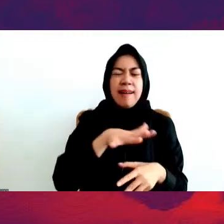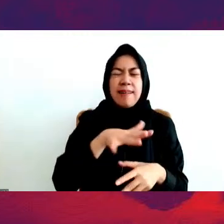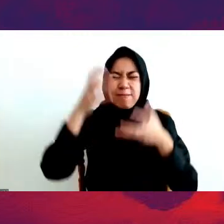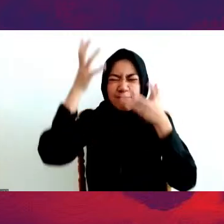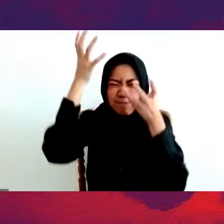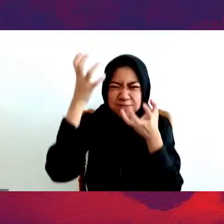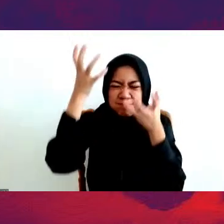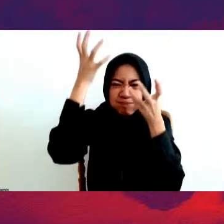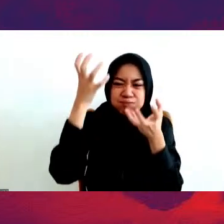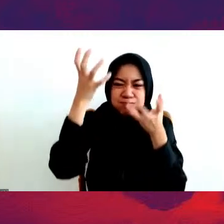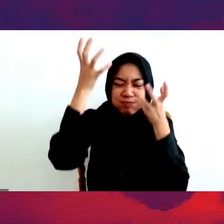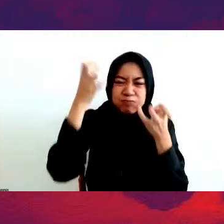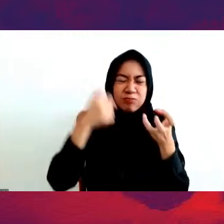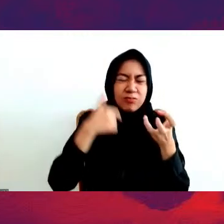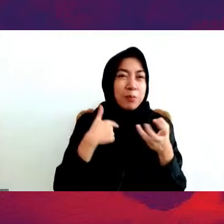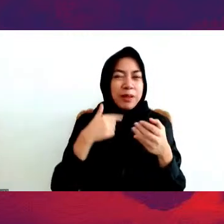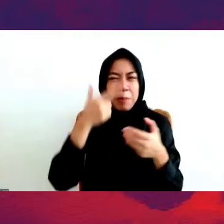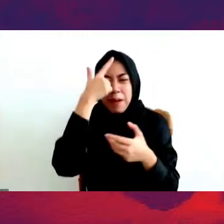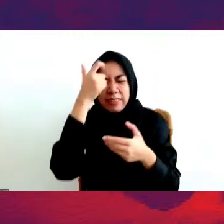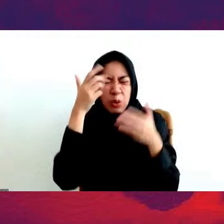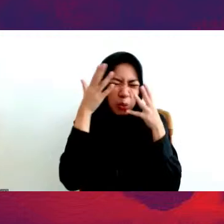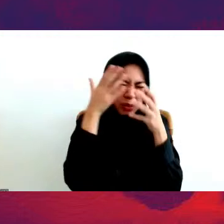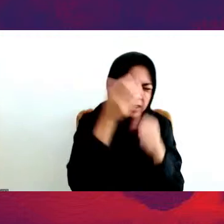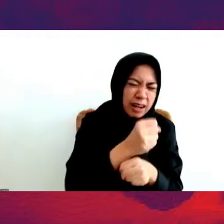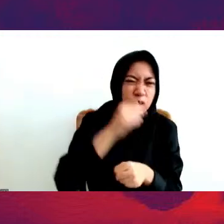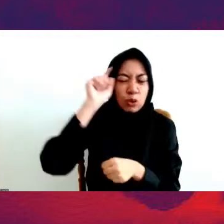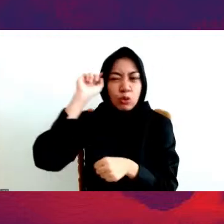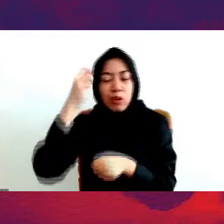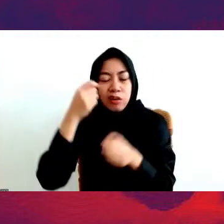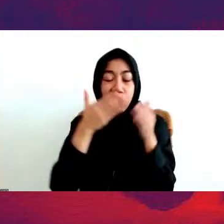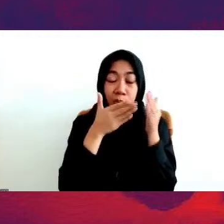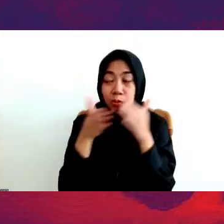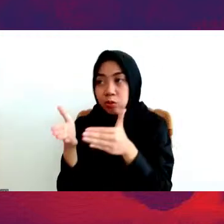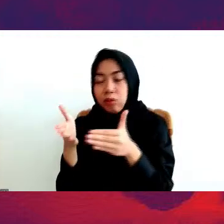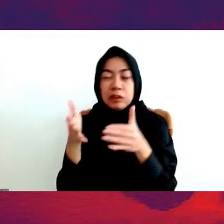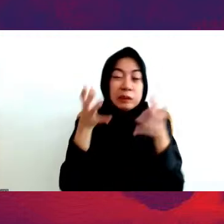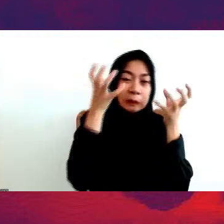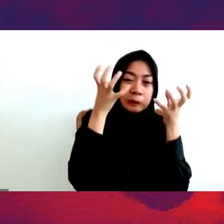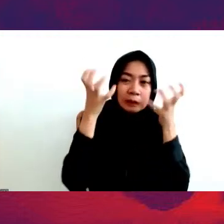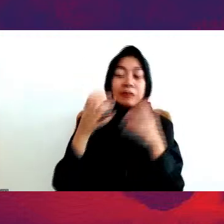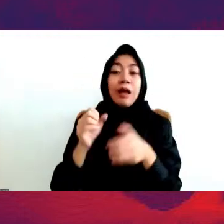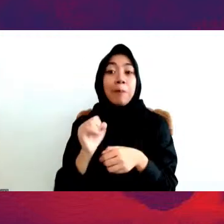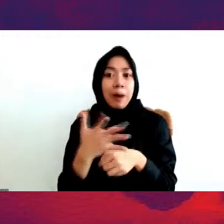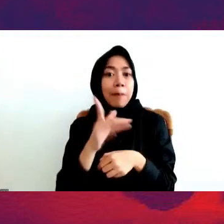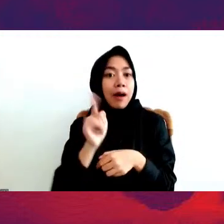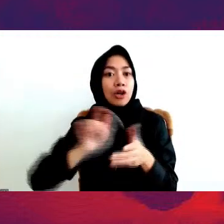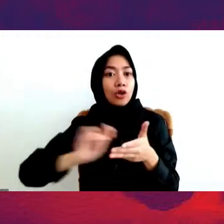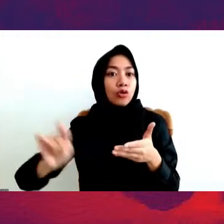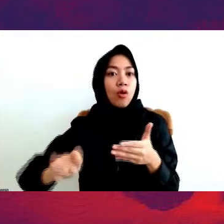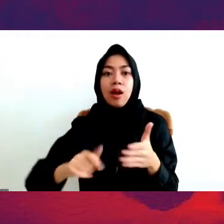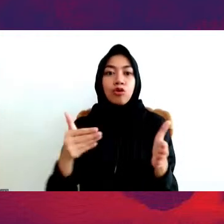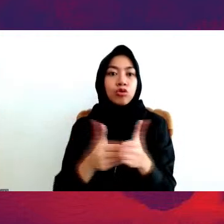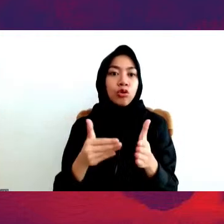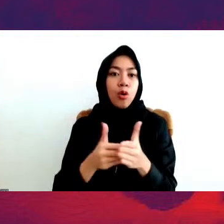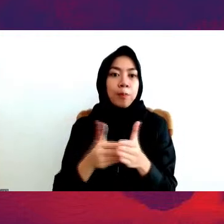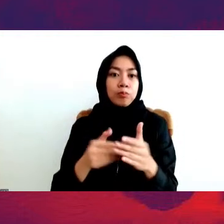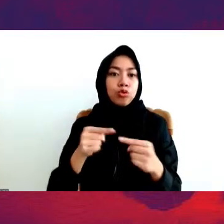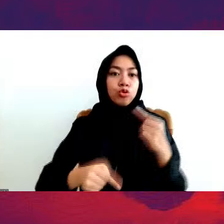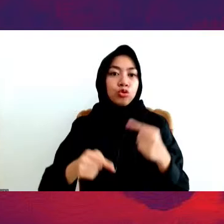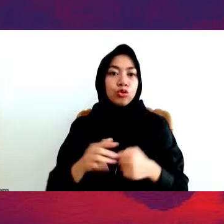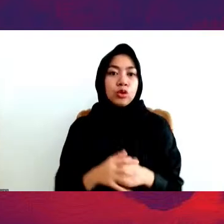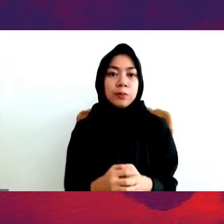to concentrate. Some even do not continue to school. Next one, please.